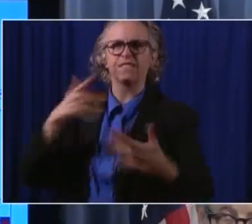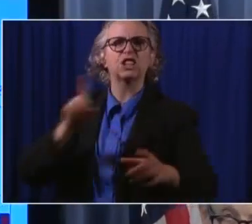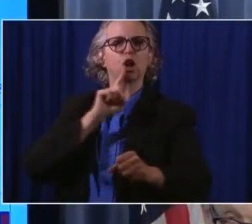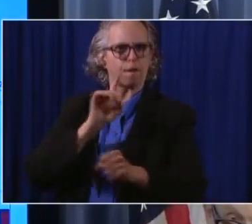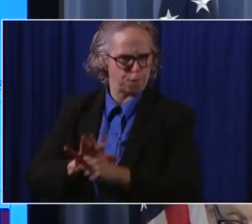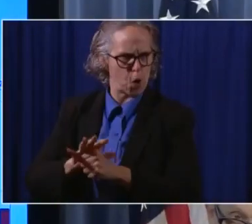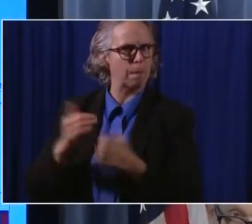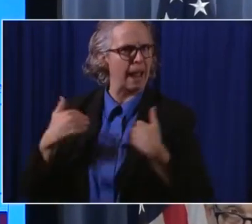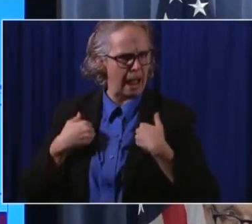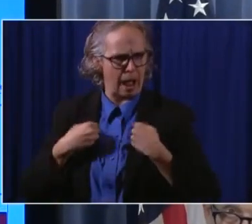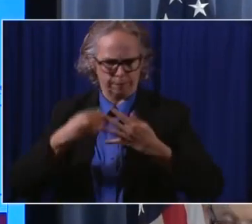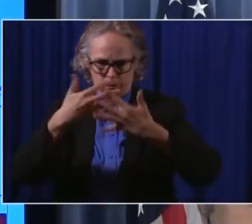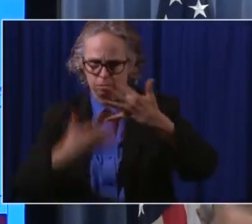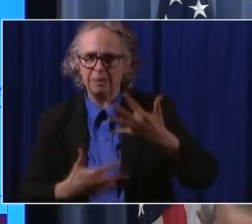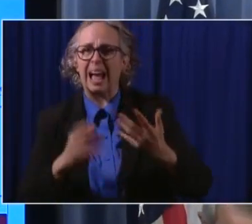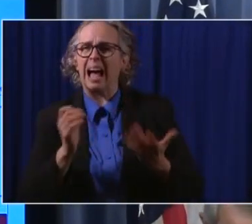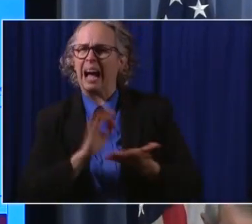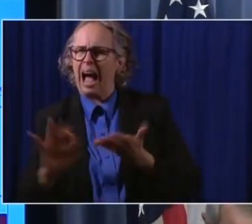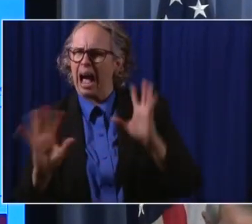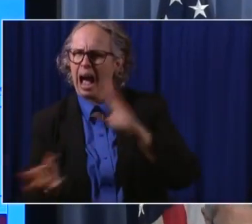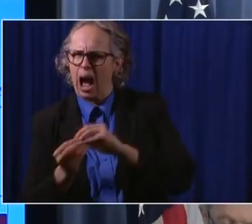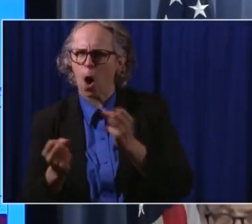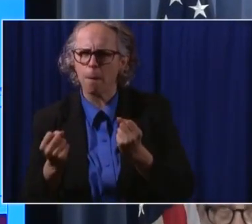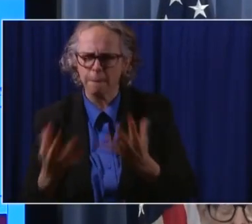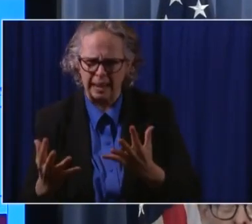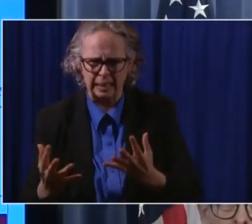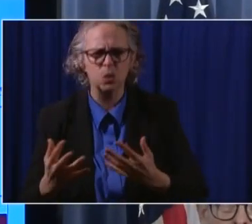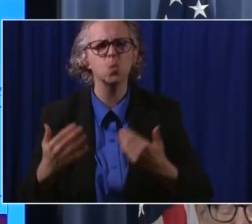there as of yesterday